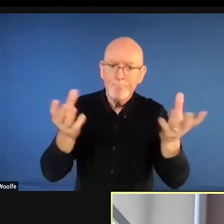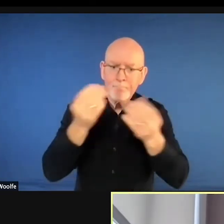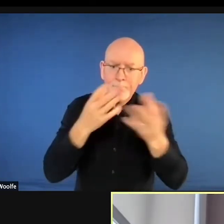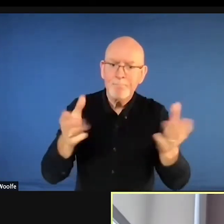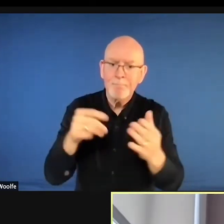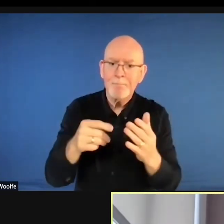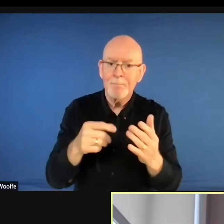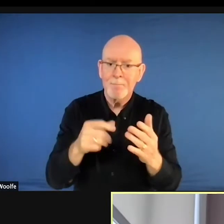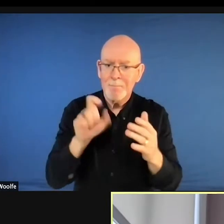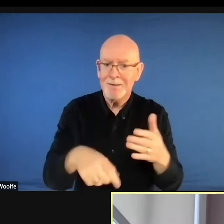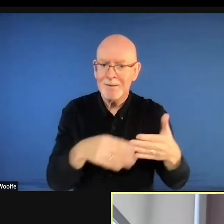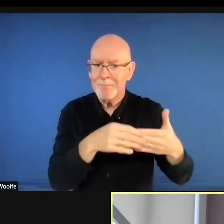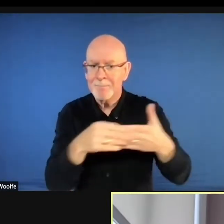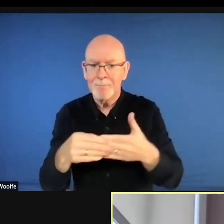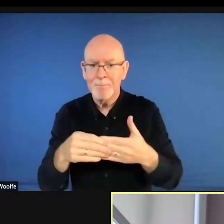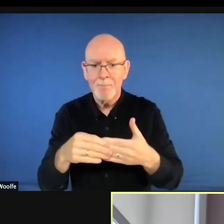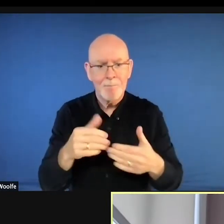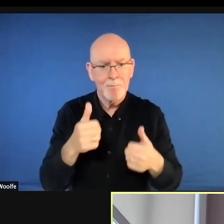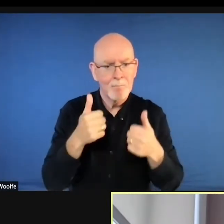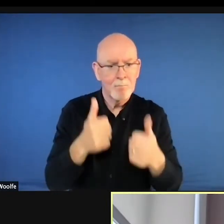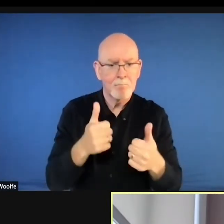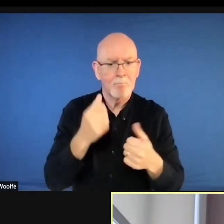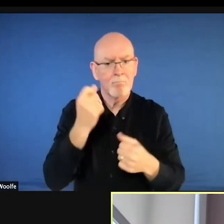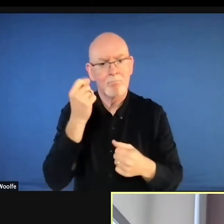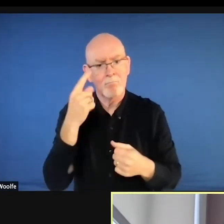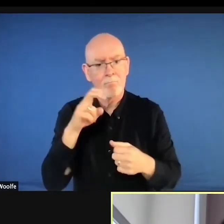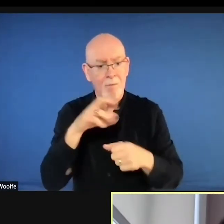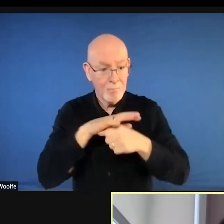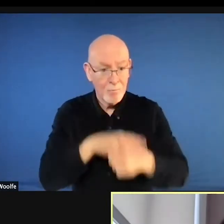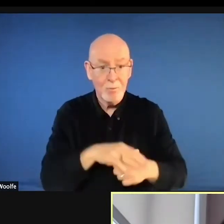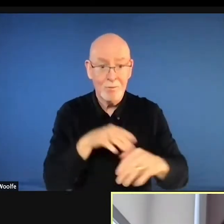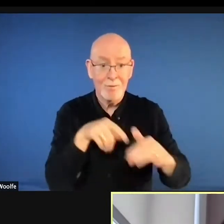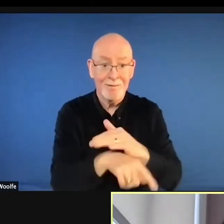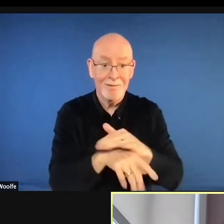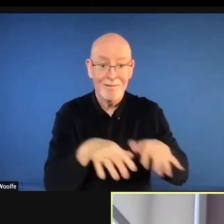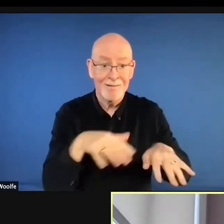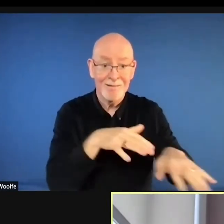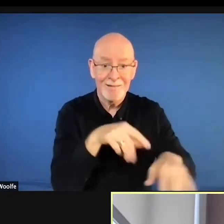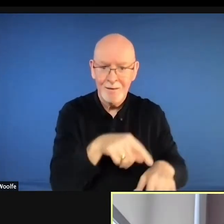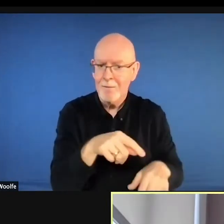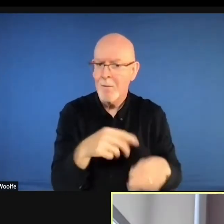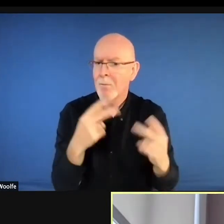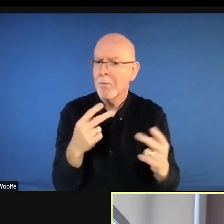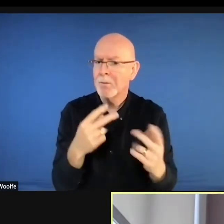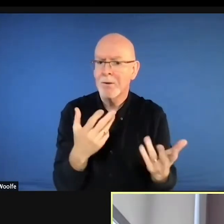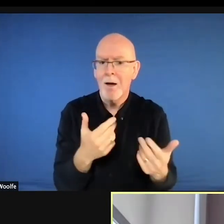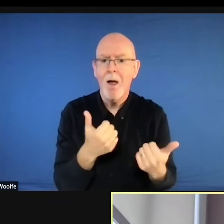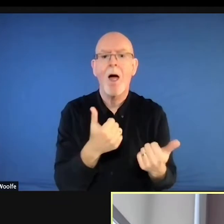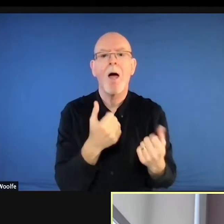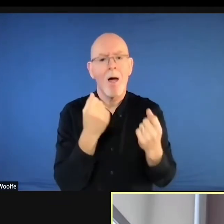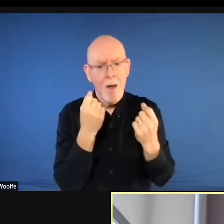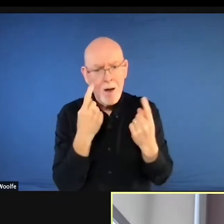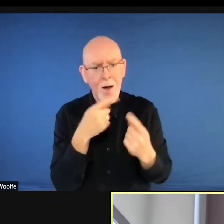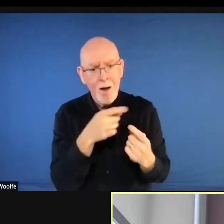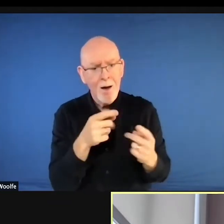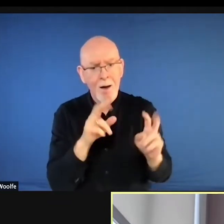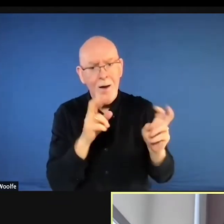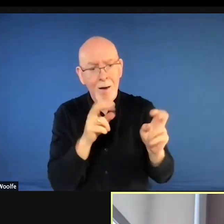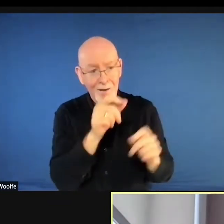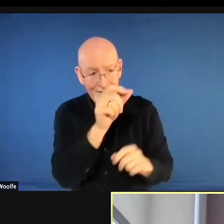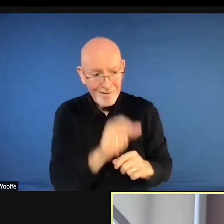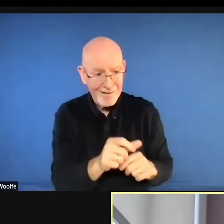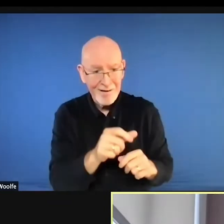there was an understanding that the guidelines would be instrumental in improving policies